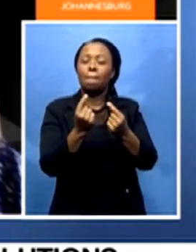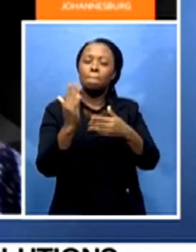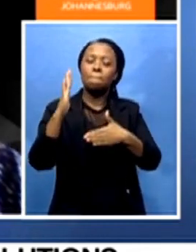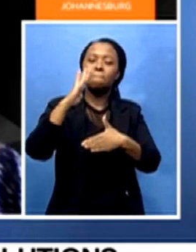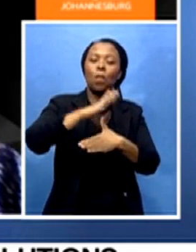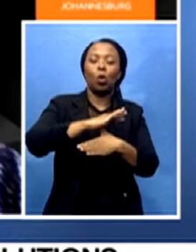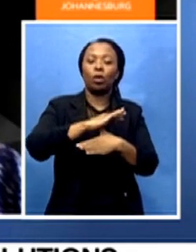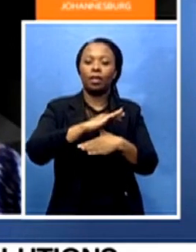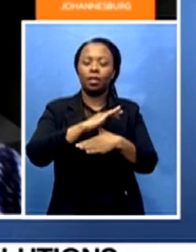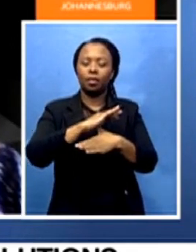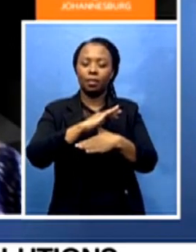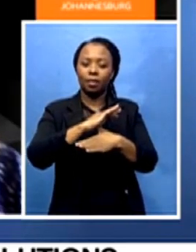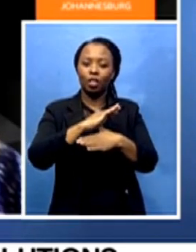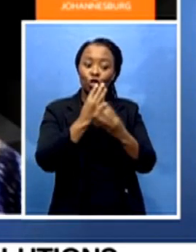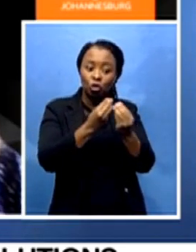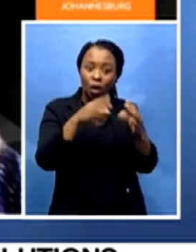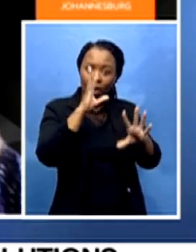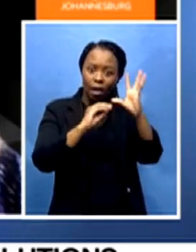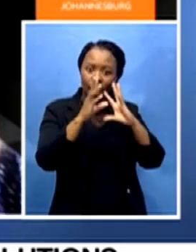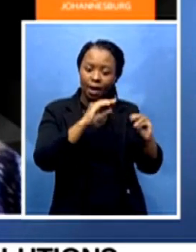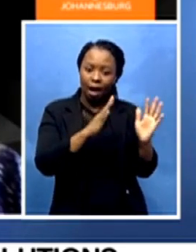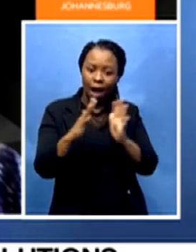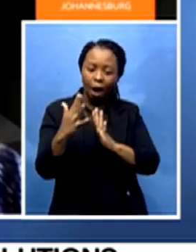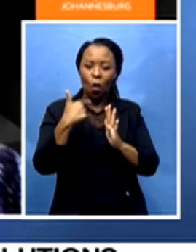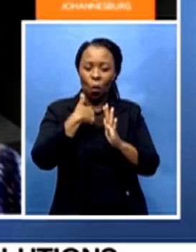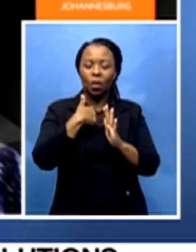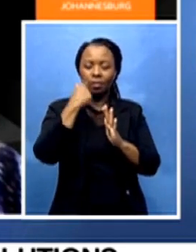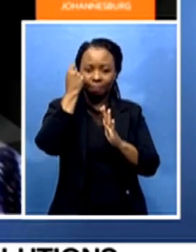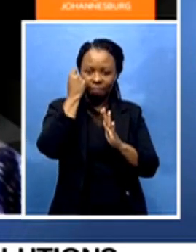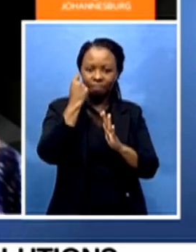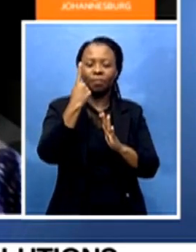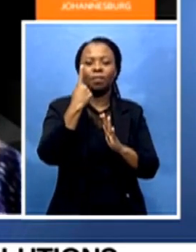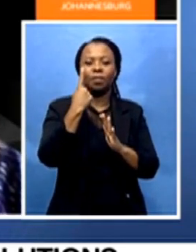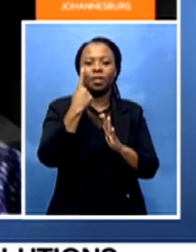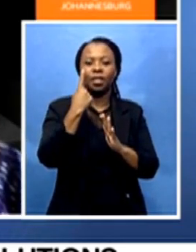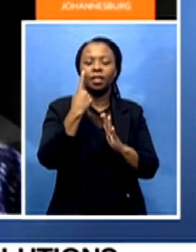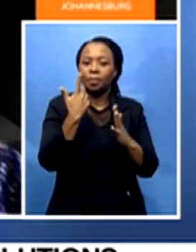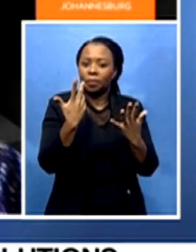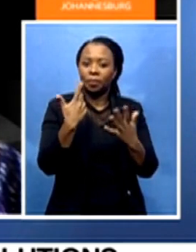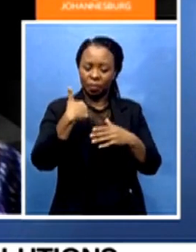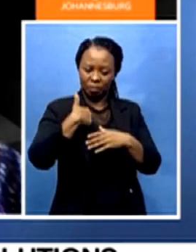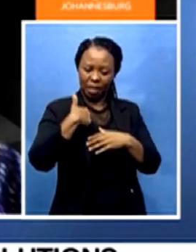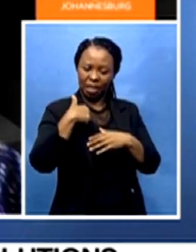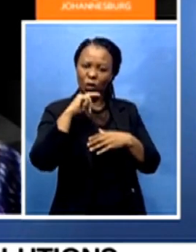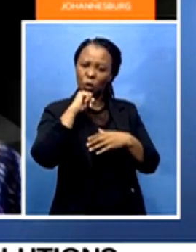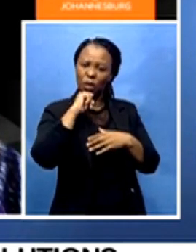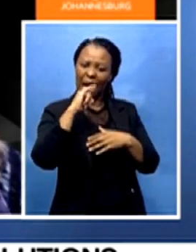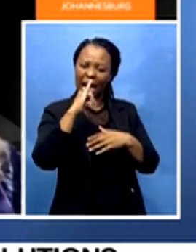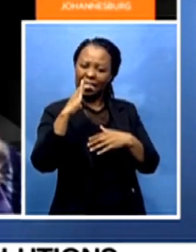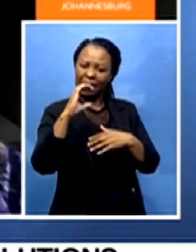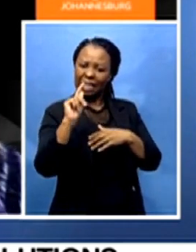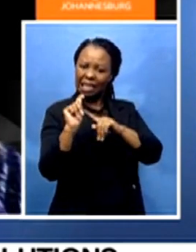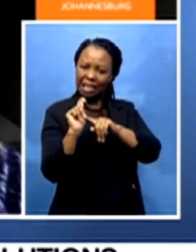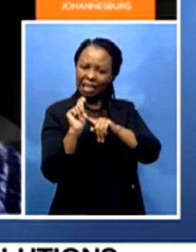we need to understand, how can I use ICTs, the affordances of the ICTs